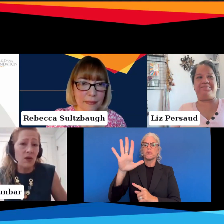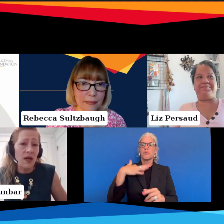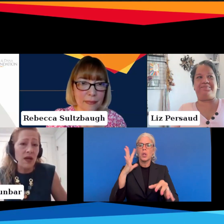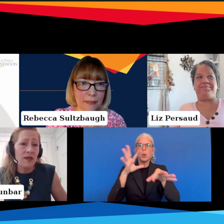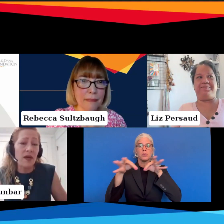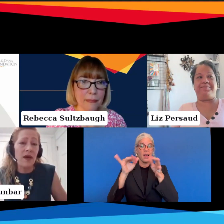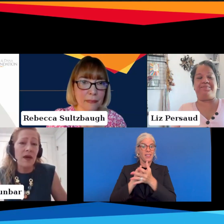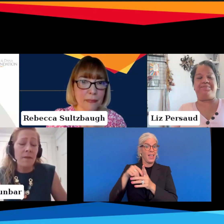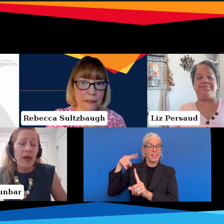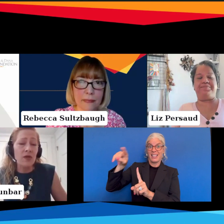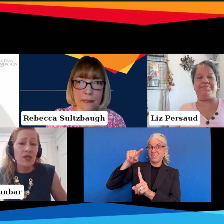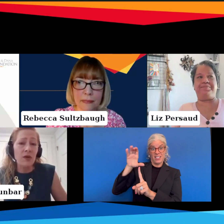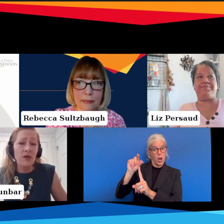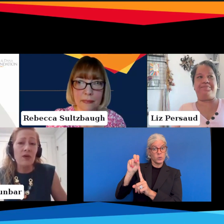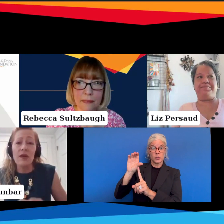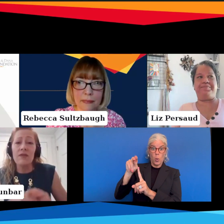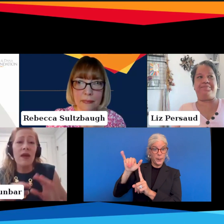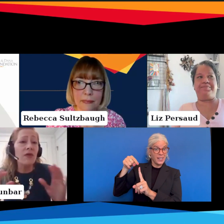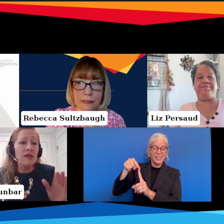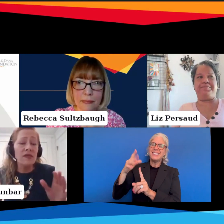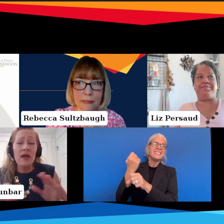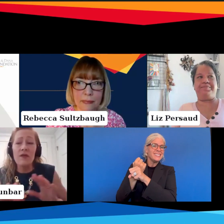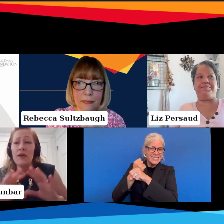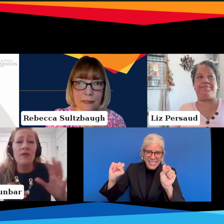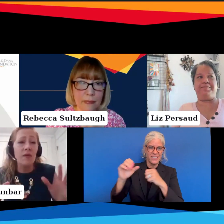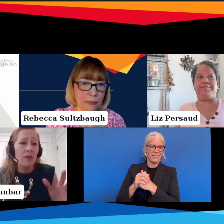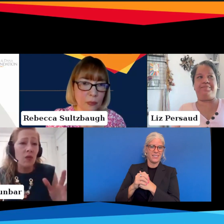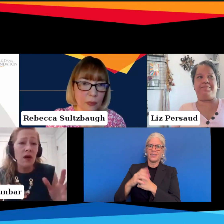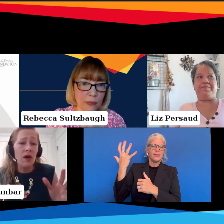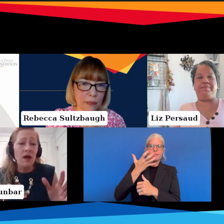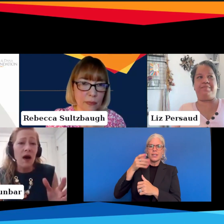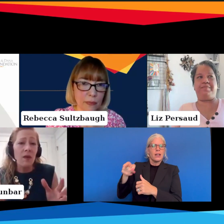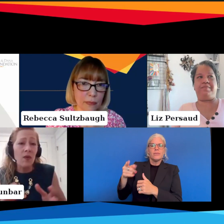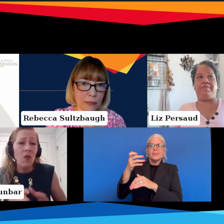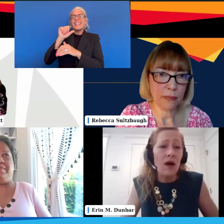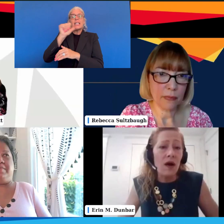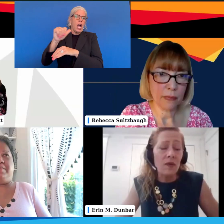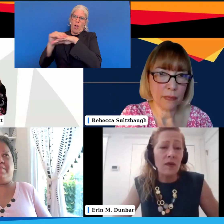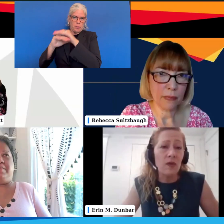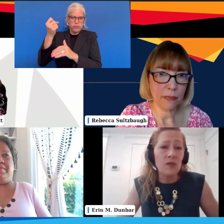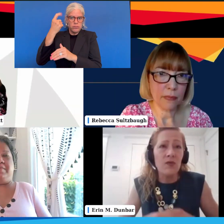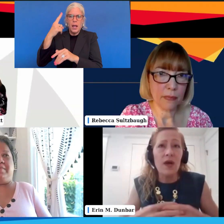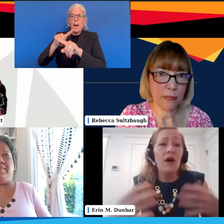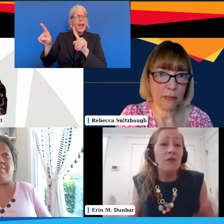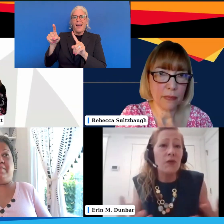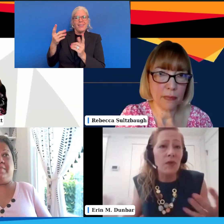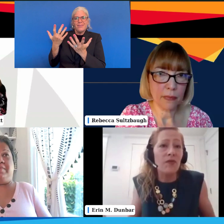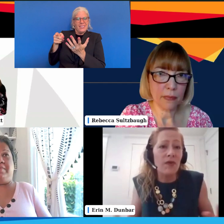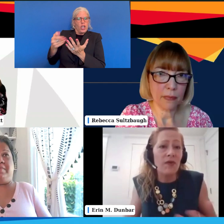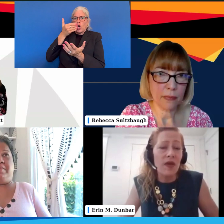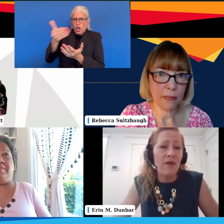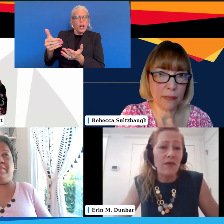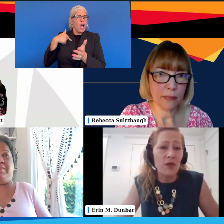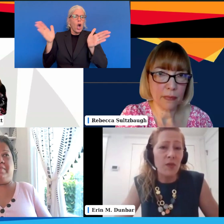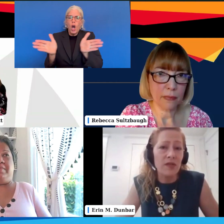is to get a colonoscopy. I will share with you that they've never been safer, never been more, sort of